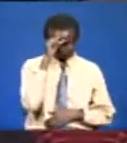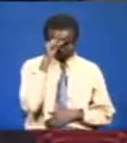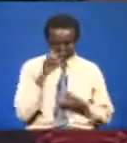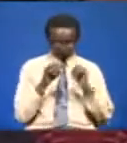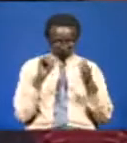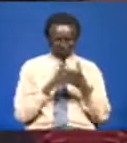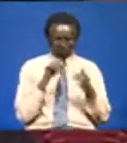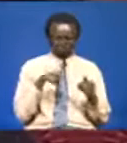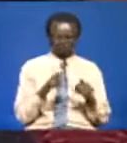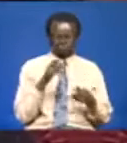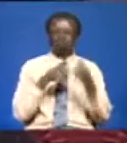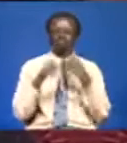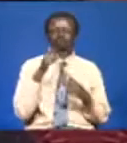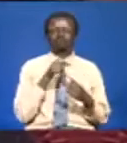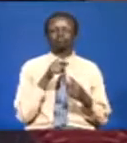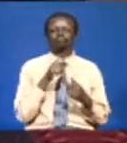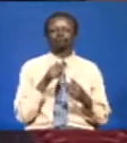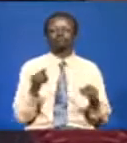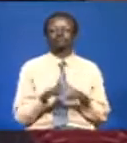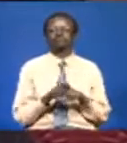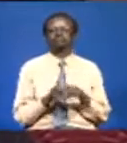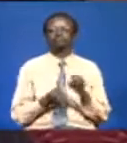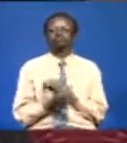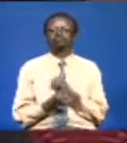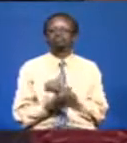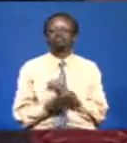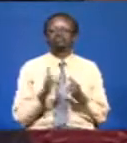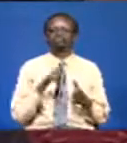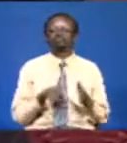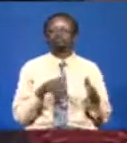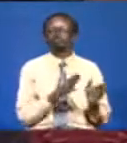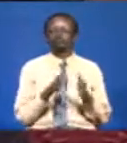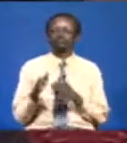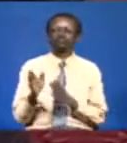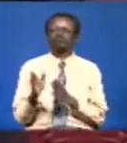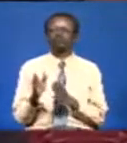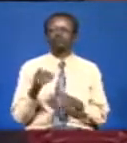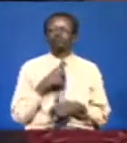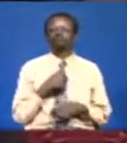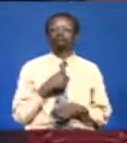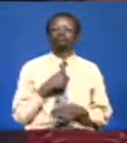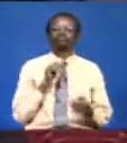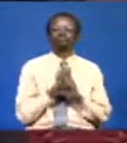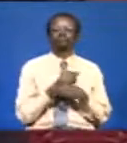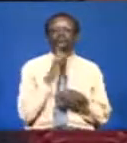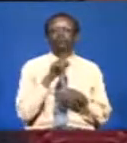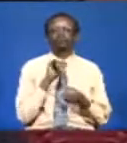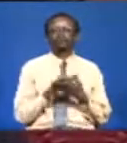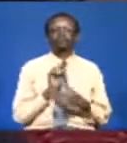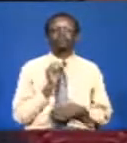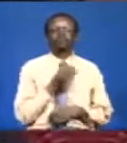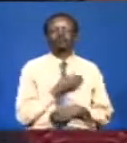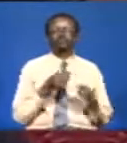House to explain what measures they are putting to make sure the people or our people do